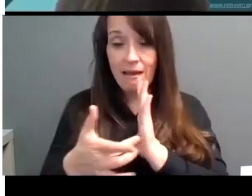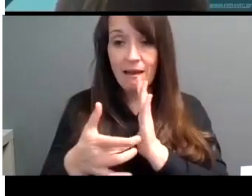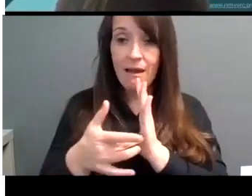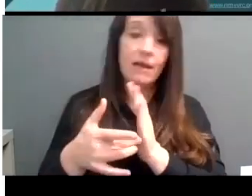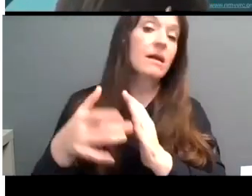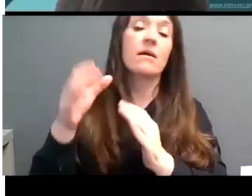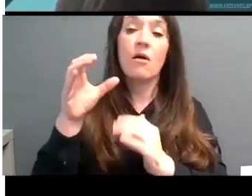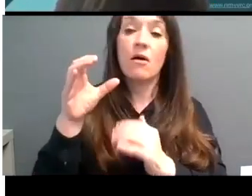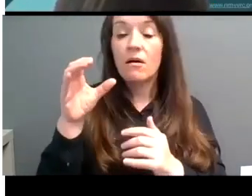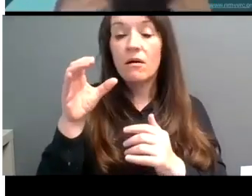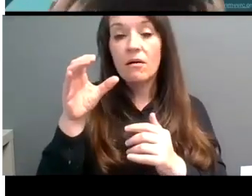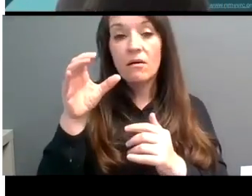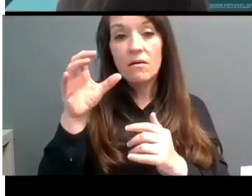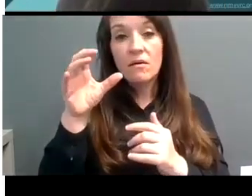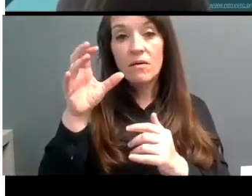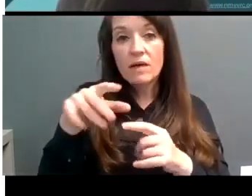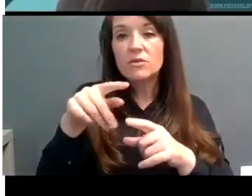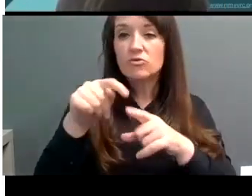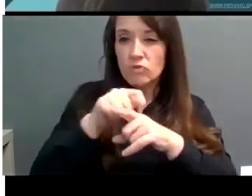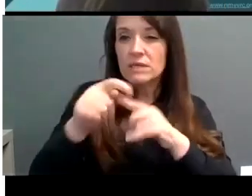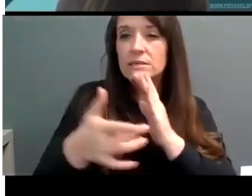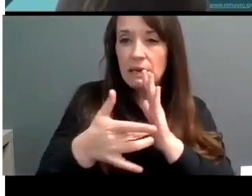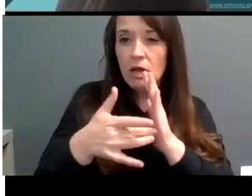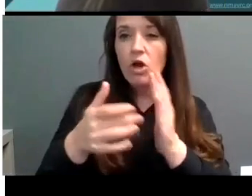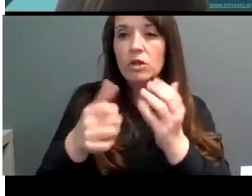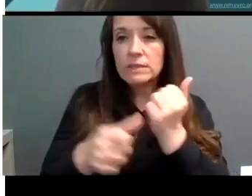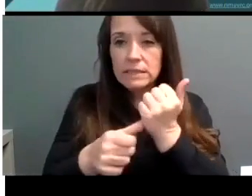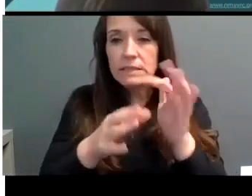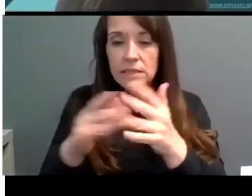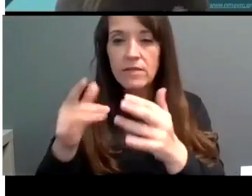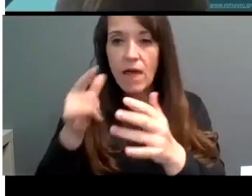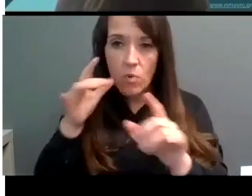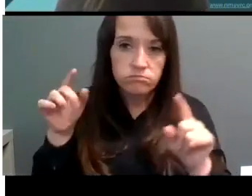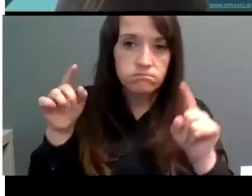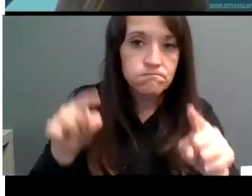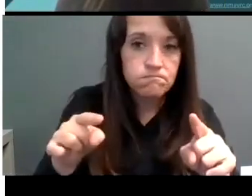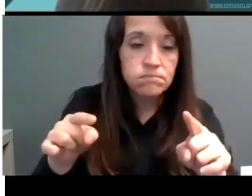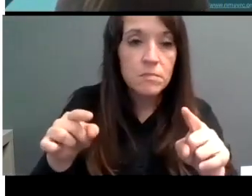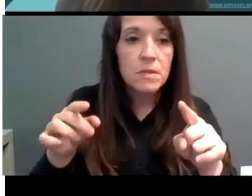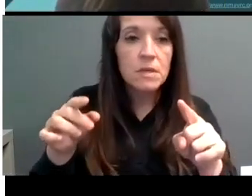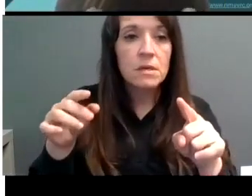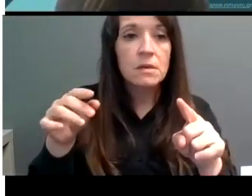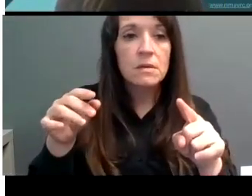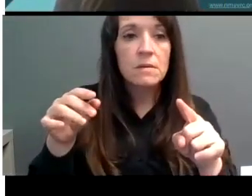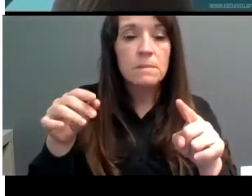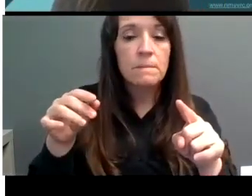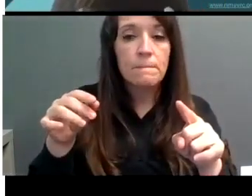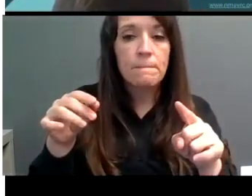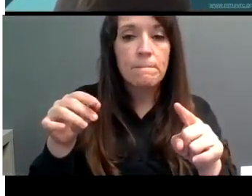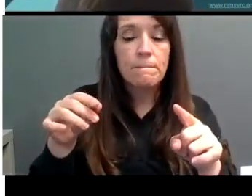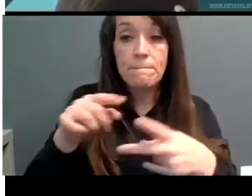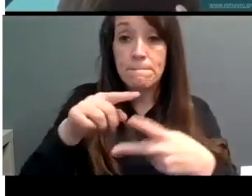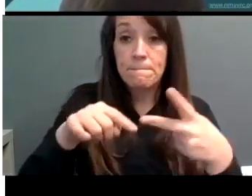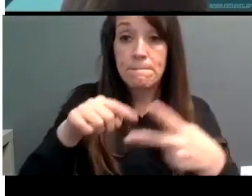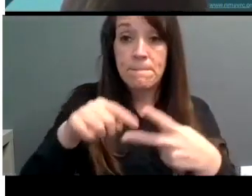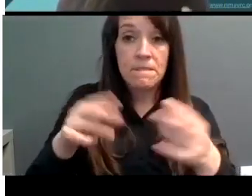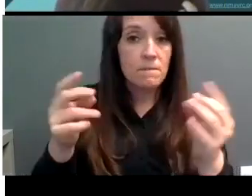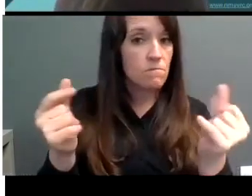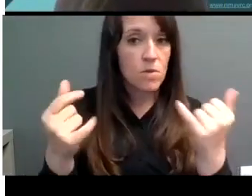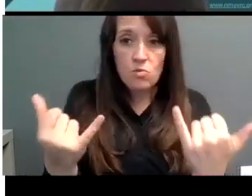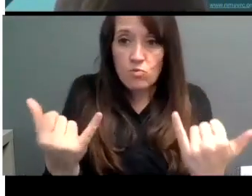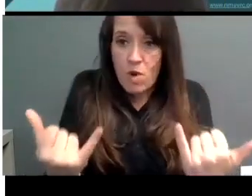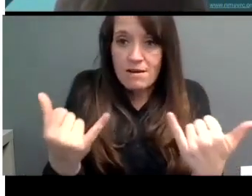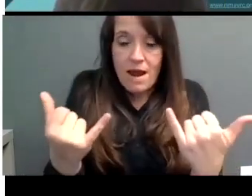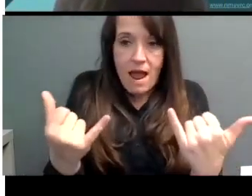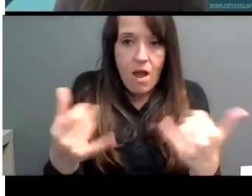Technical Assistance, when invited, they often come in or will come in. And these are to provide rapid, broad,